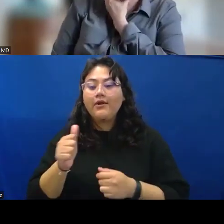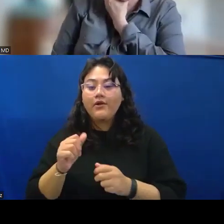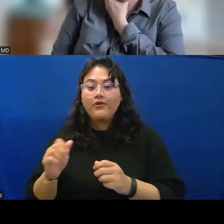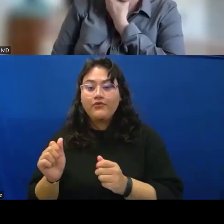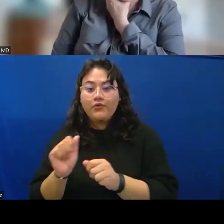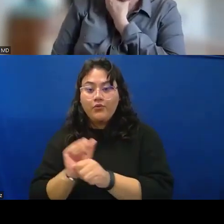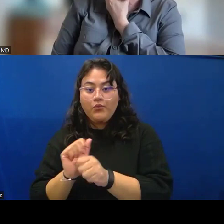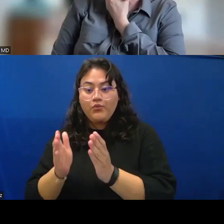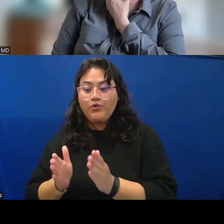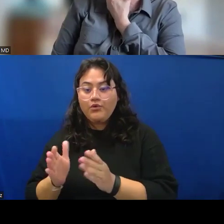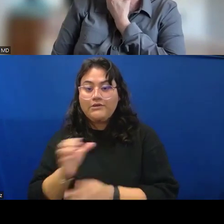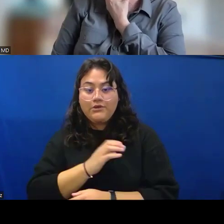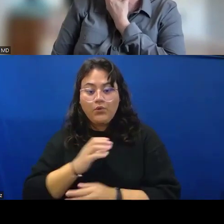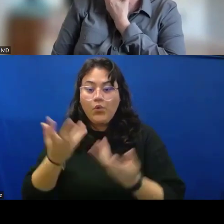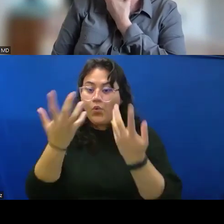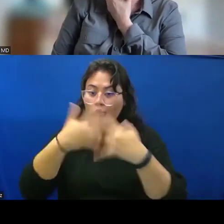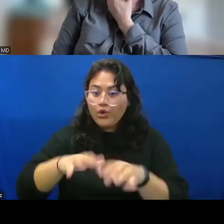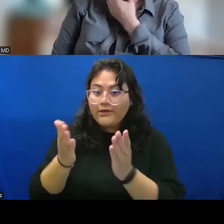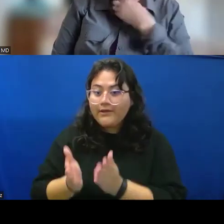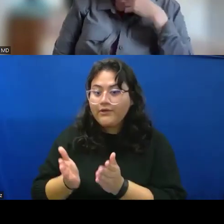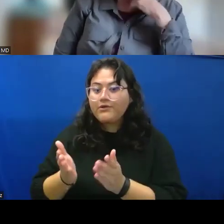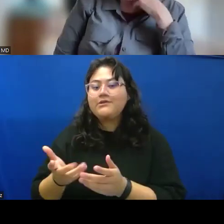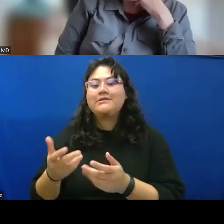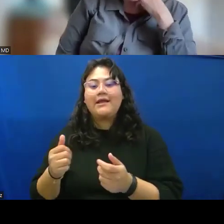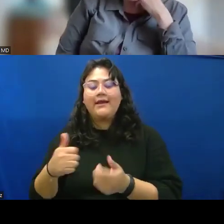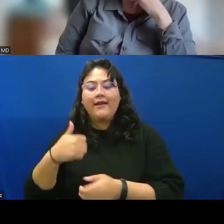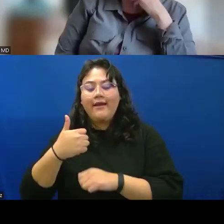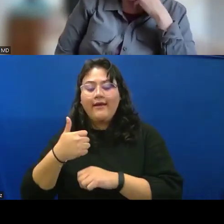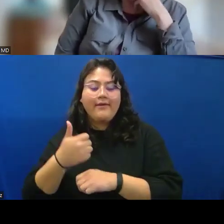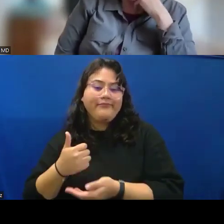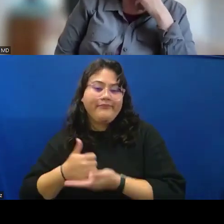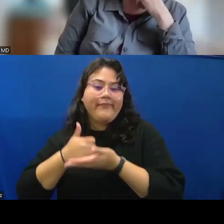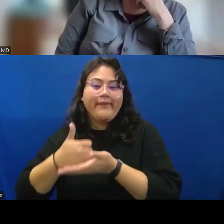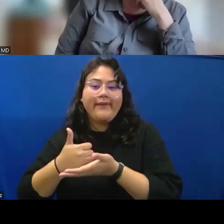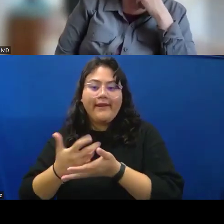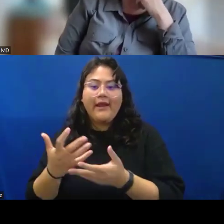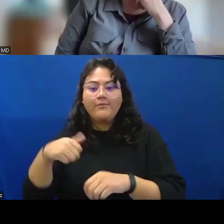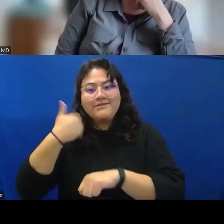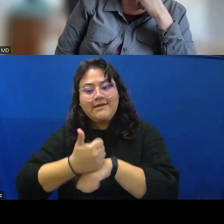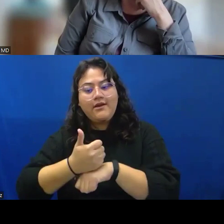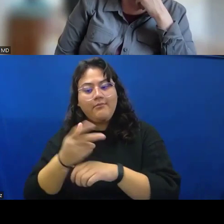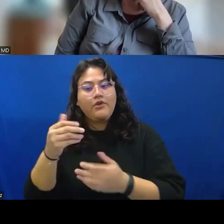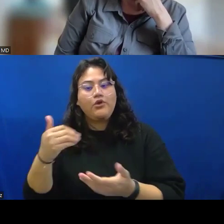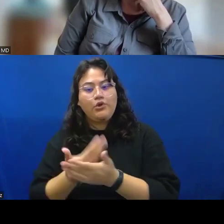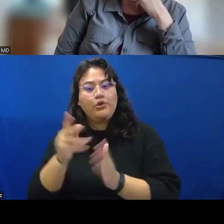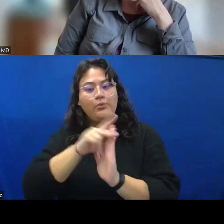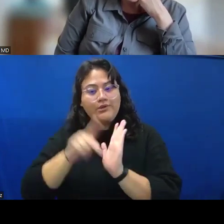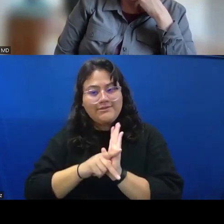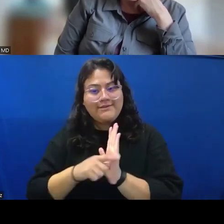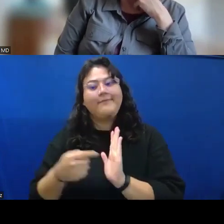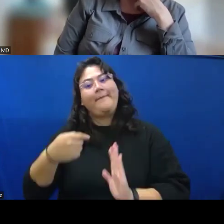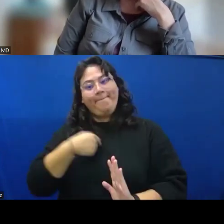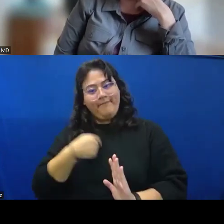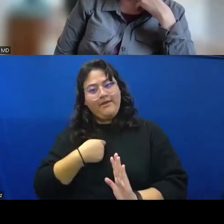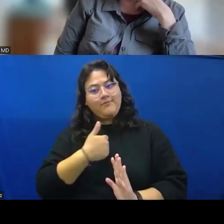hearing screening and early intervention. It also included 3 pediatricians, and I was one of those.